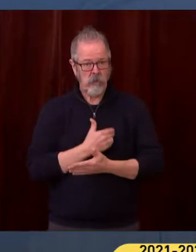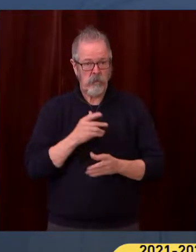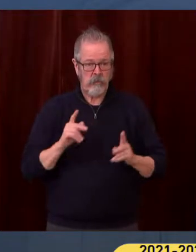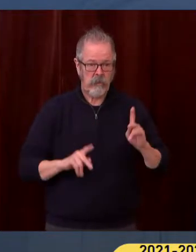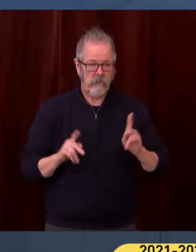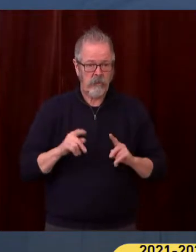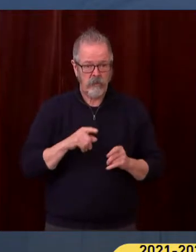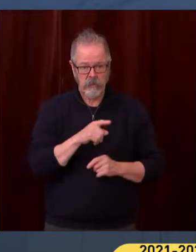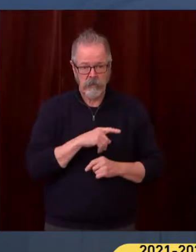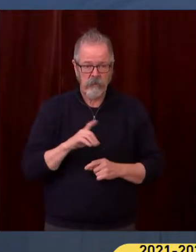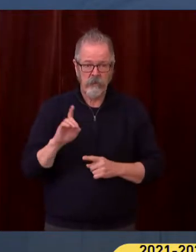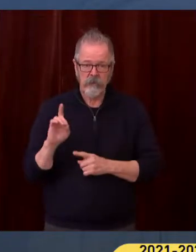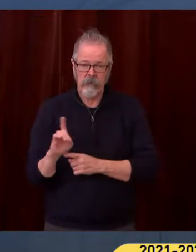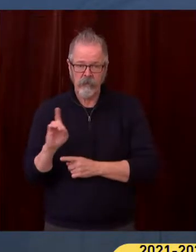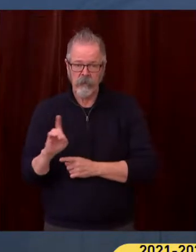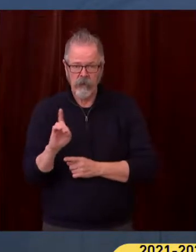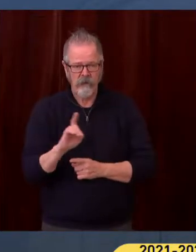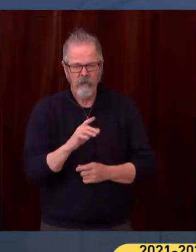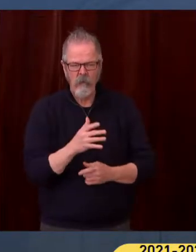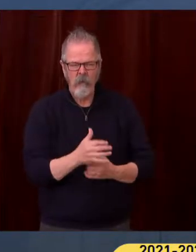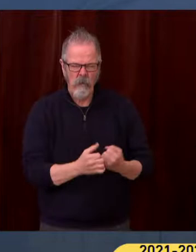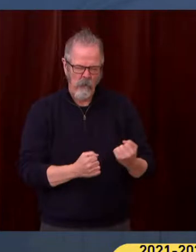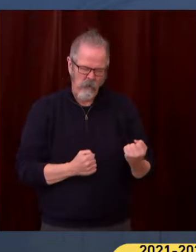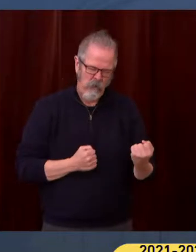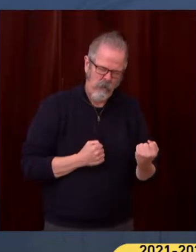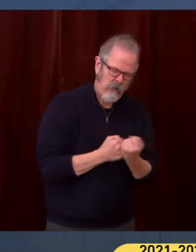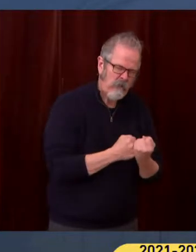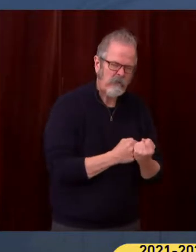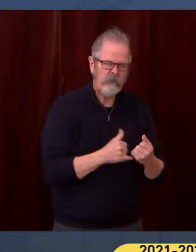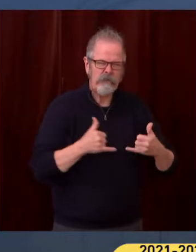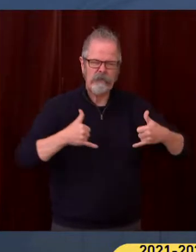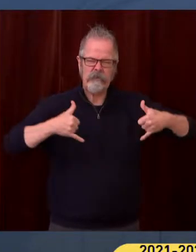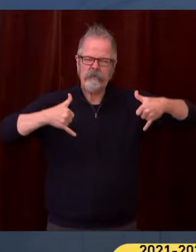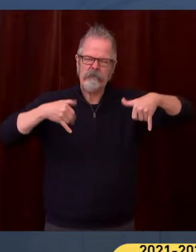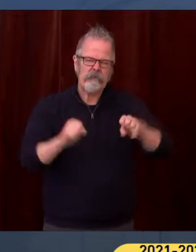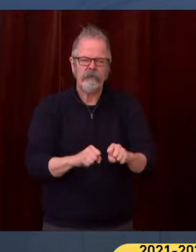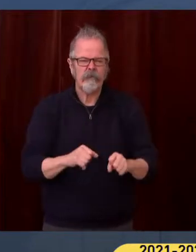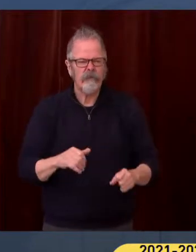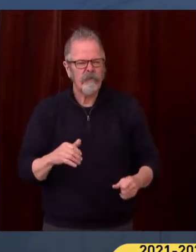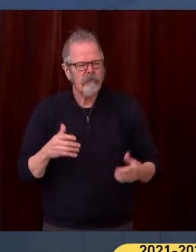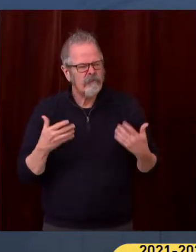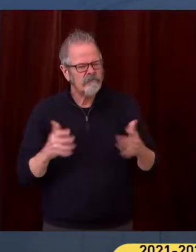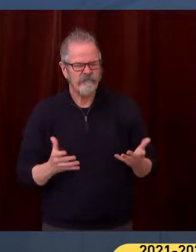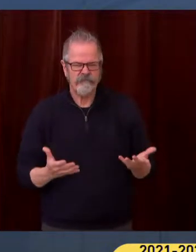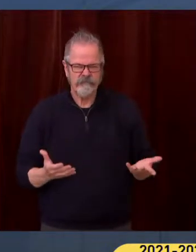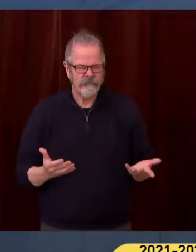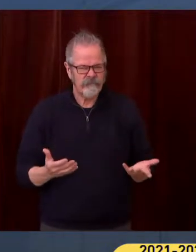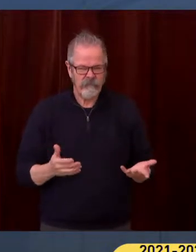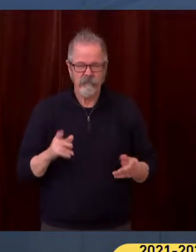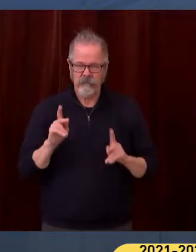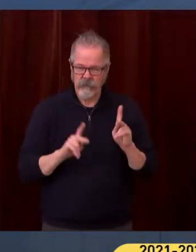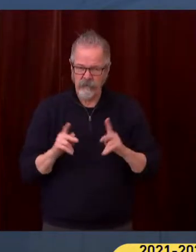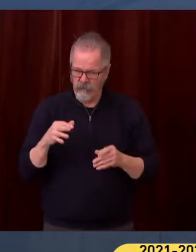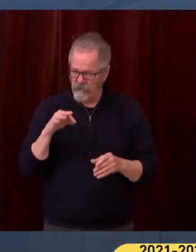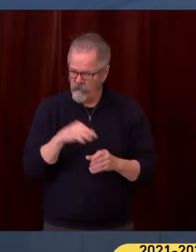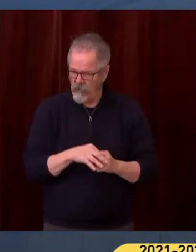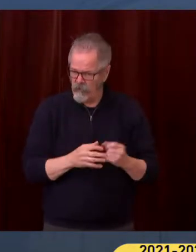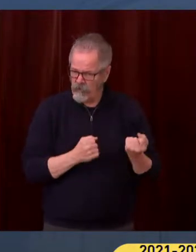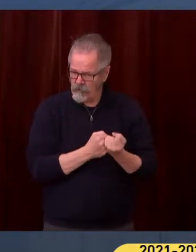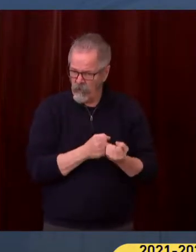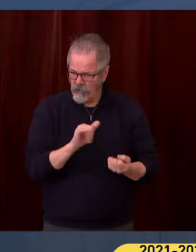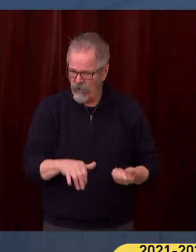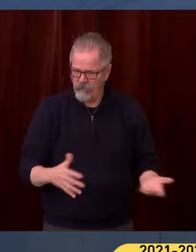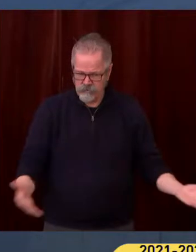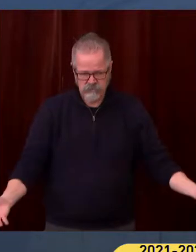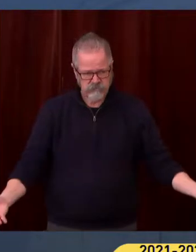it's one of the reasons they were reelected. And fourth, I'm intent in leading this effort.